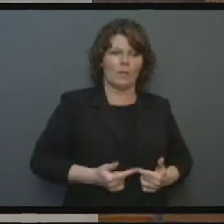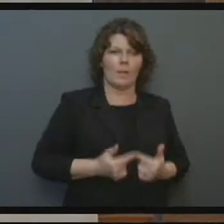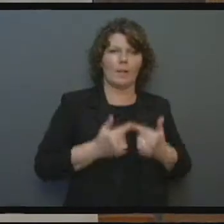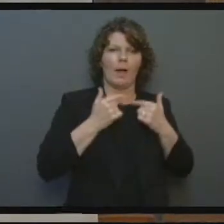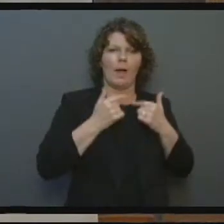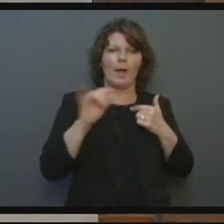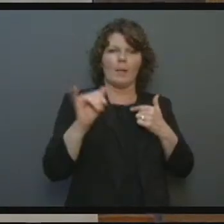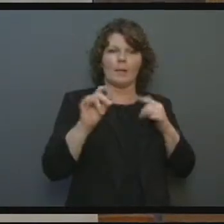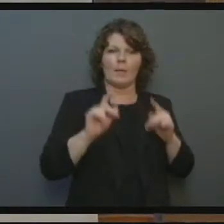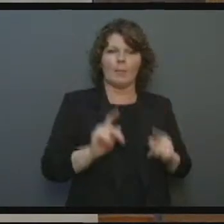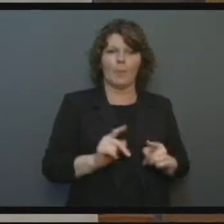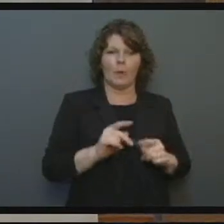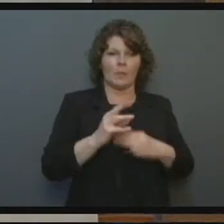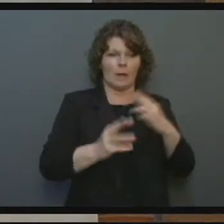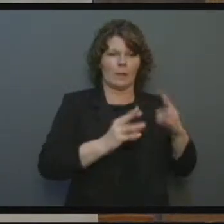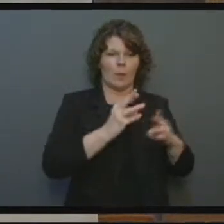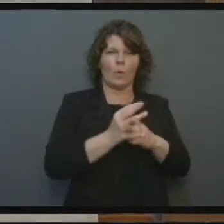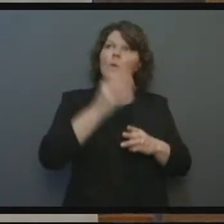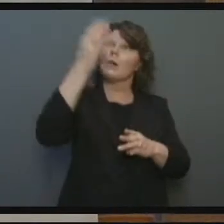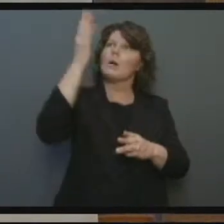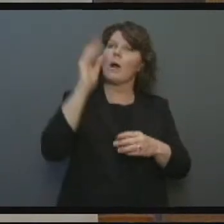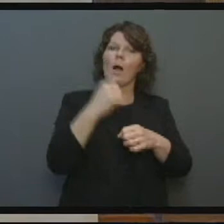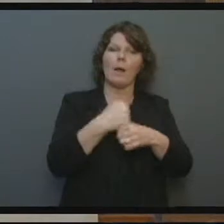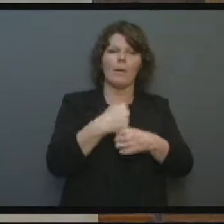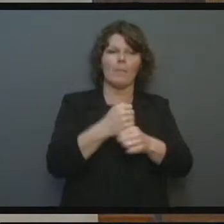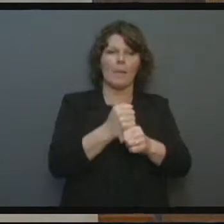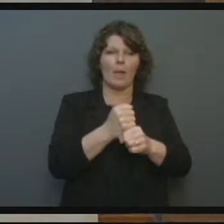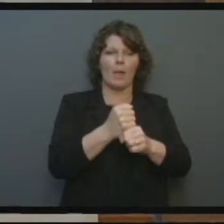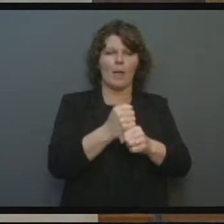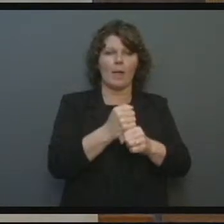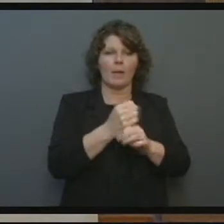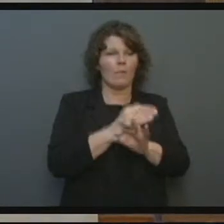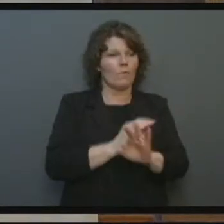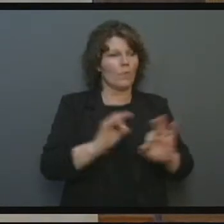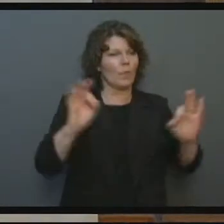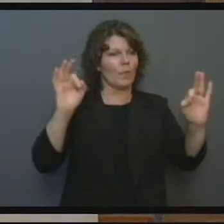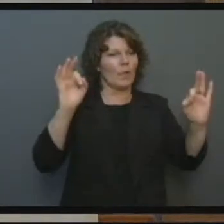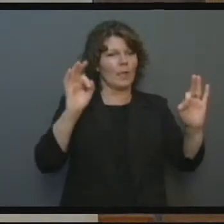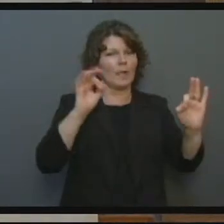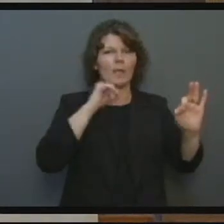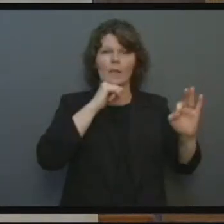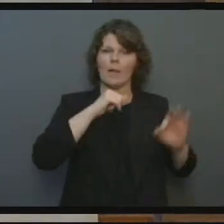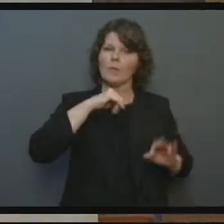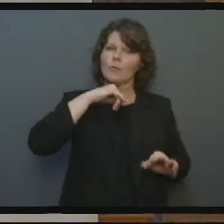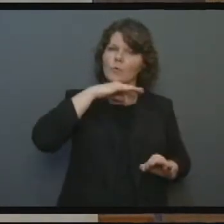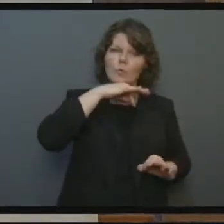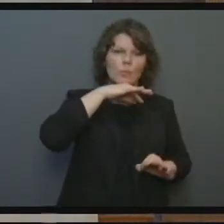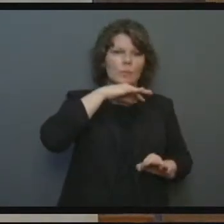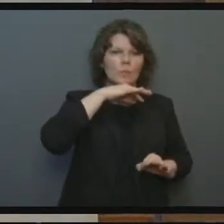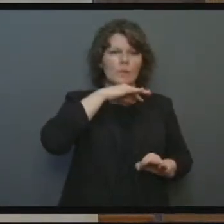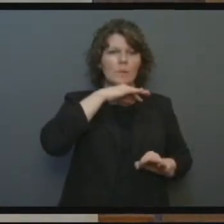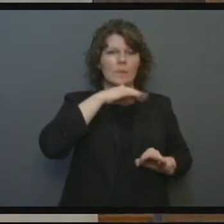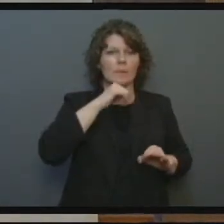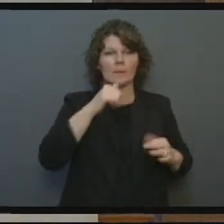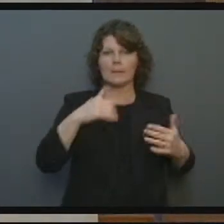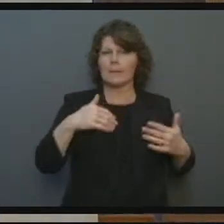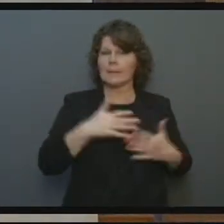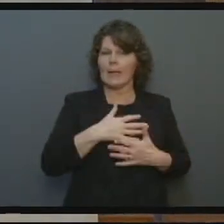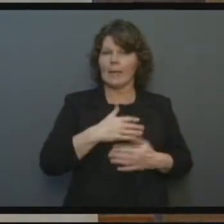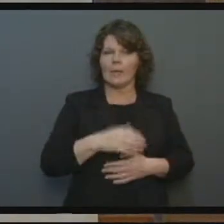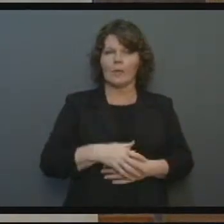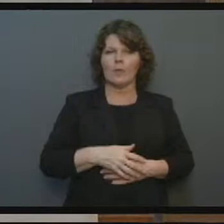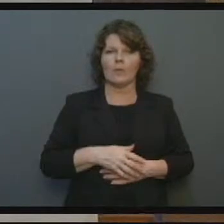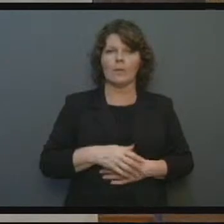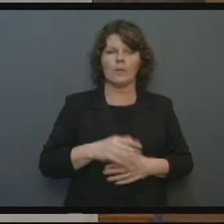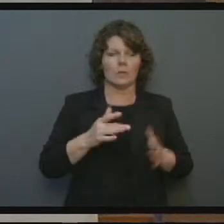as a human being in the world that God created, unchained, unstained, not scared. Jesus had looked his accusers in the